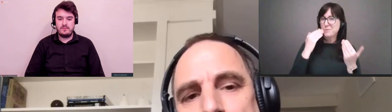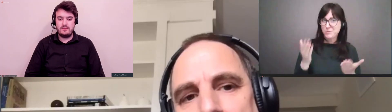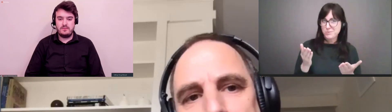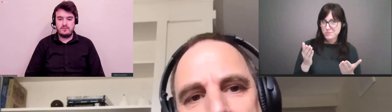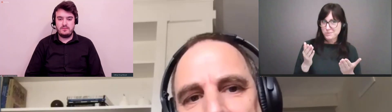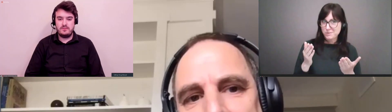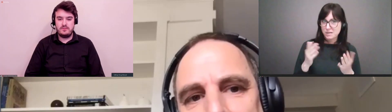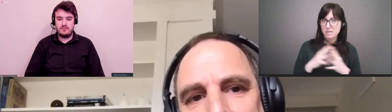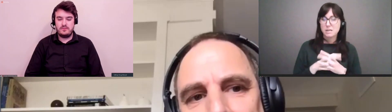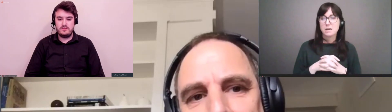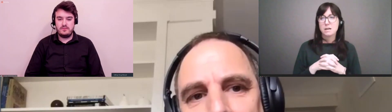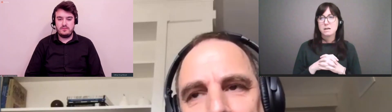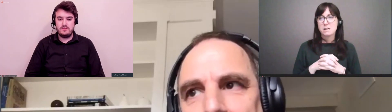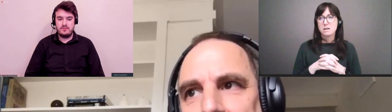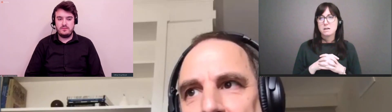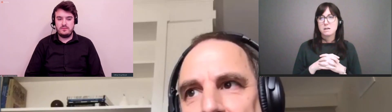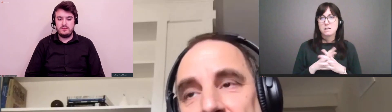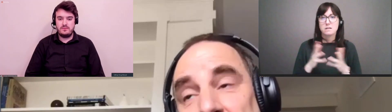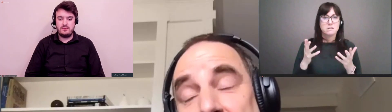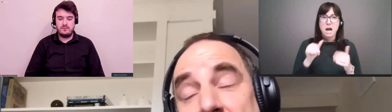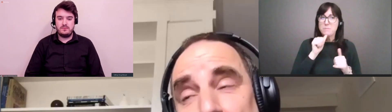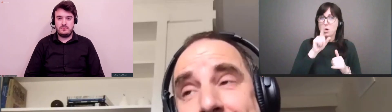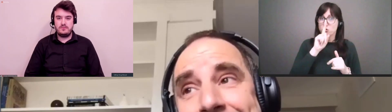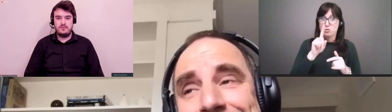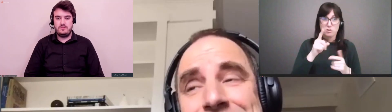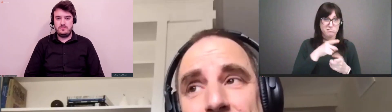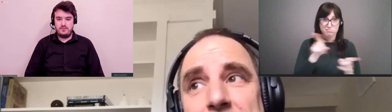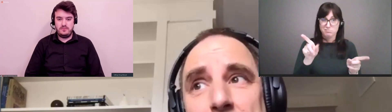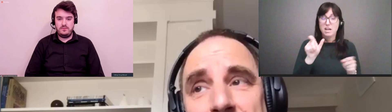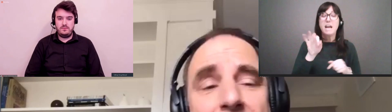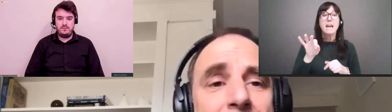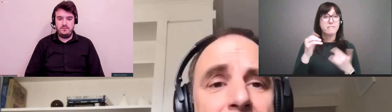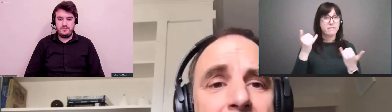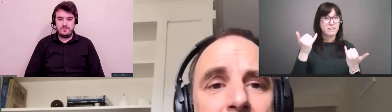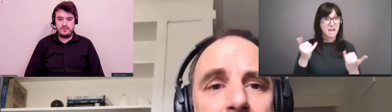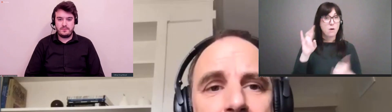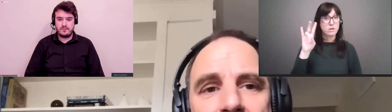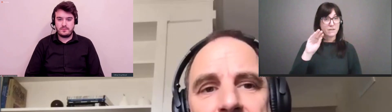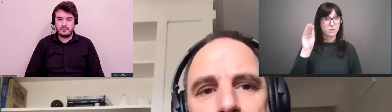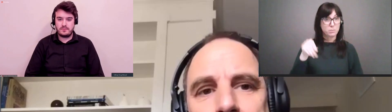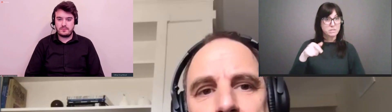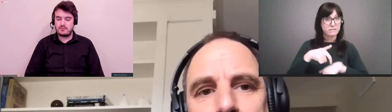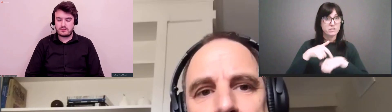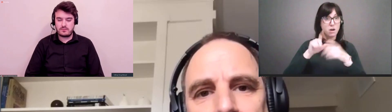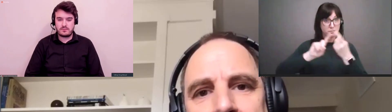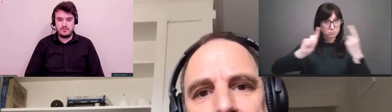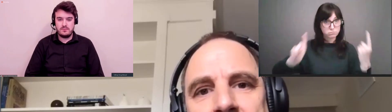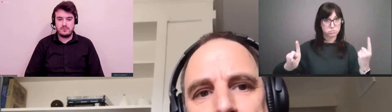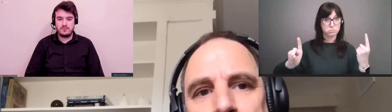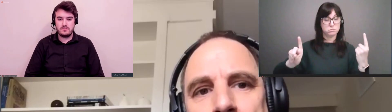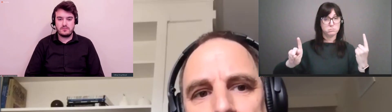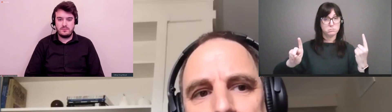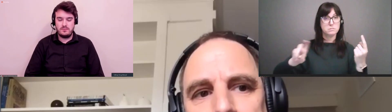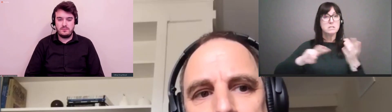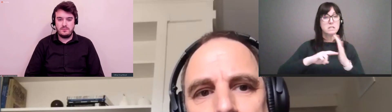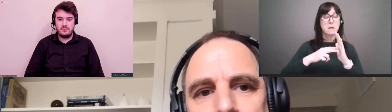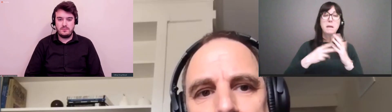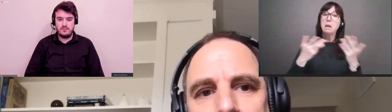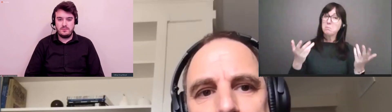In part because I don't know the level of social distancing. If we're at 70%, that's the kind of tipping